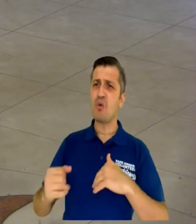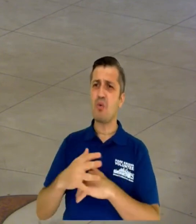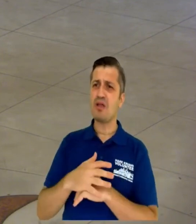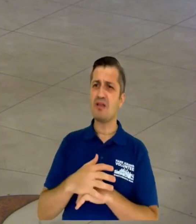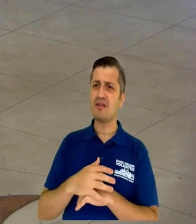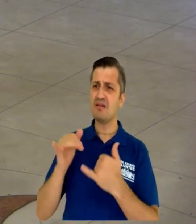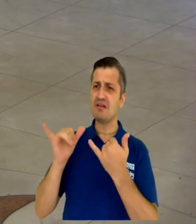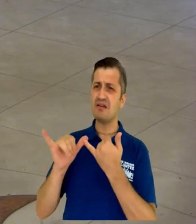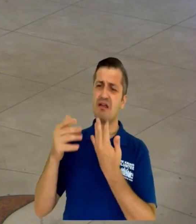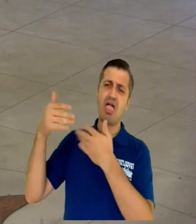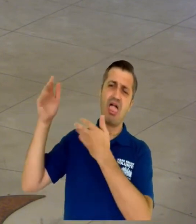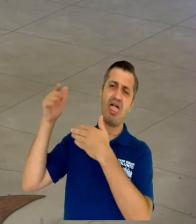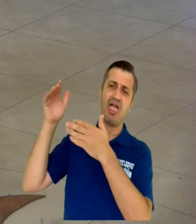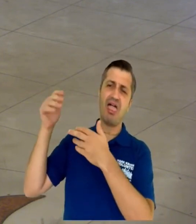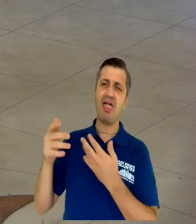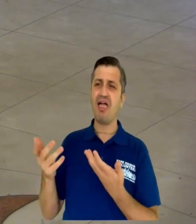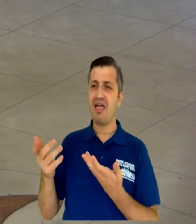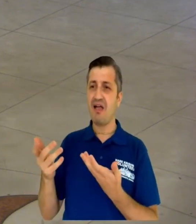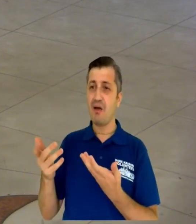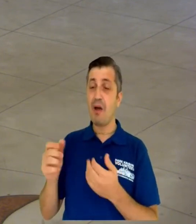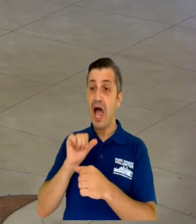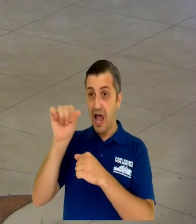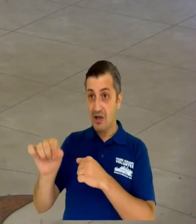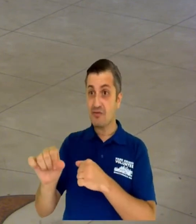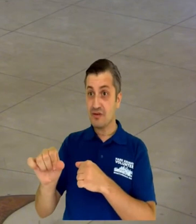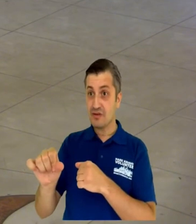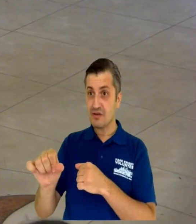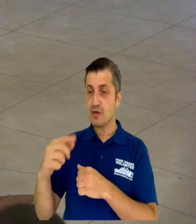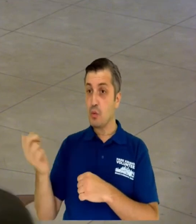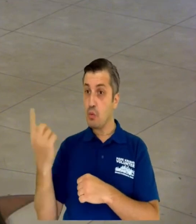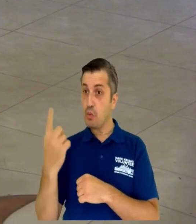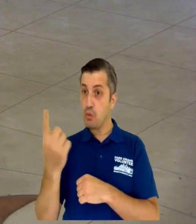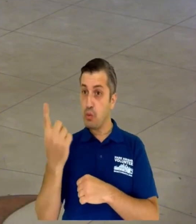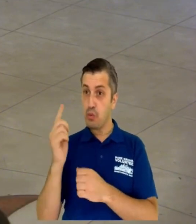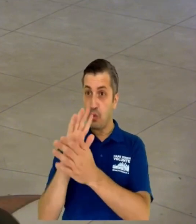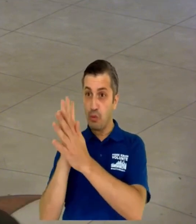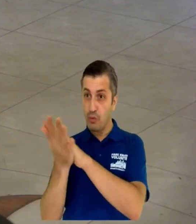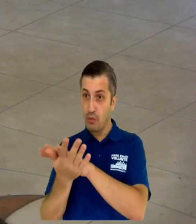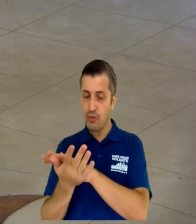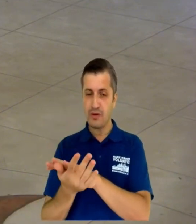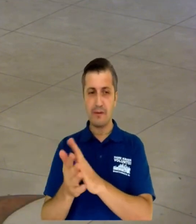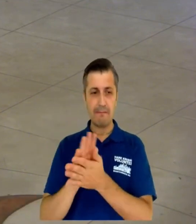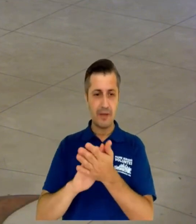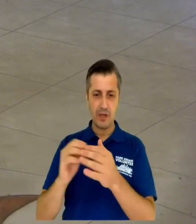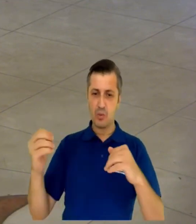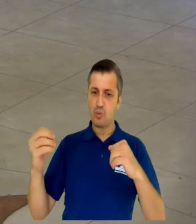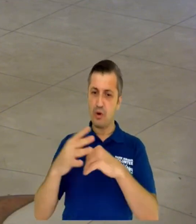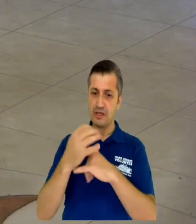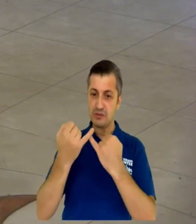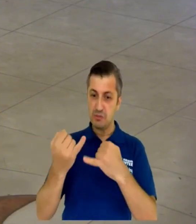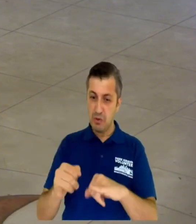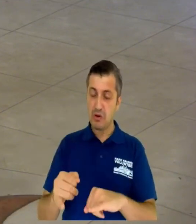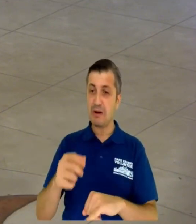Only in distress did they remember Krishna, right? So people we're like this, and we should